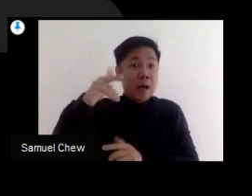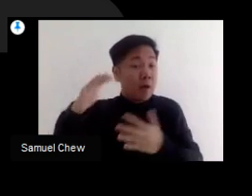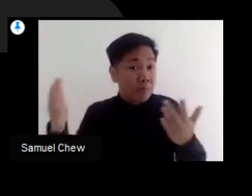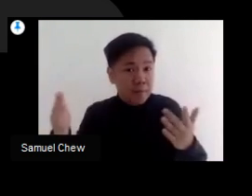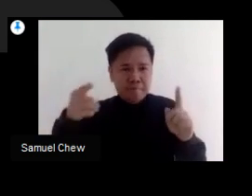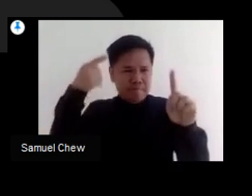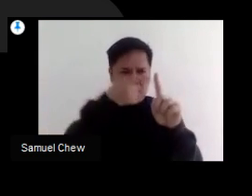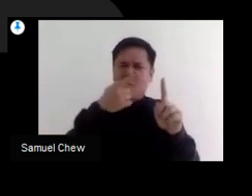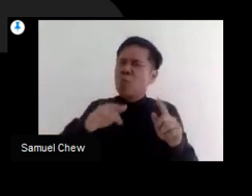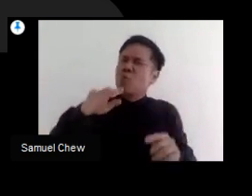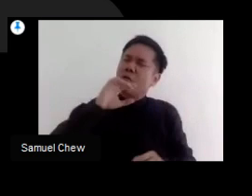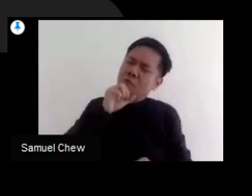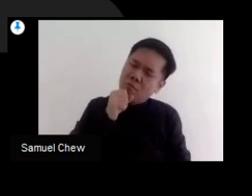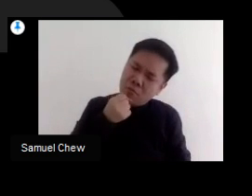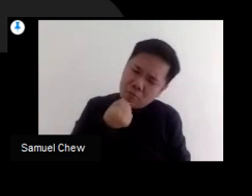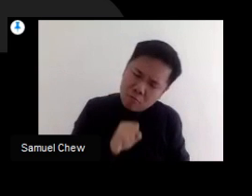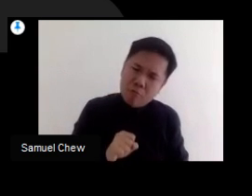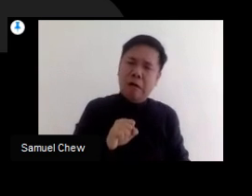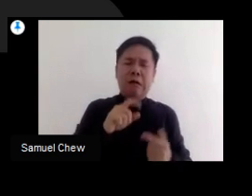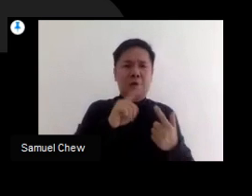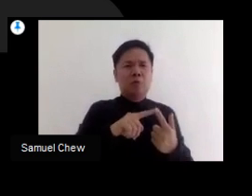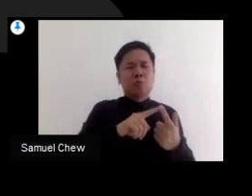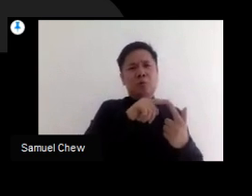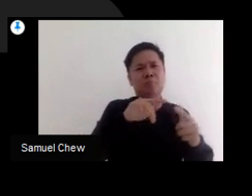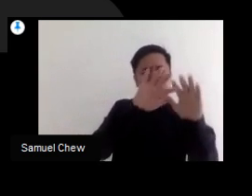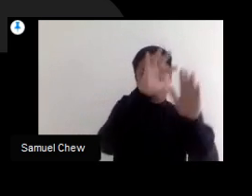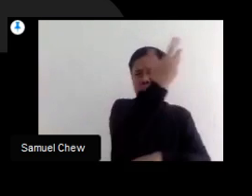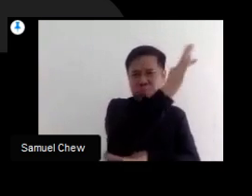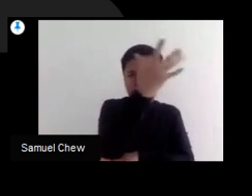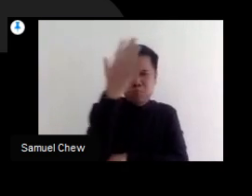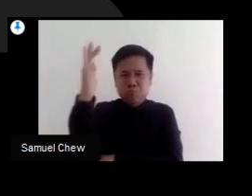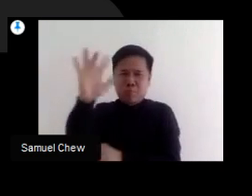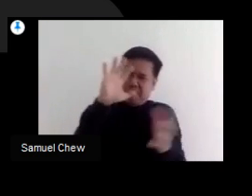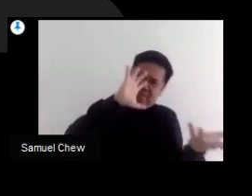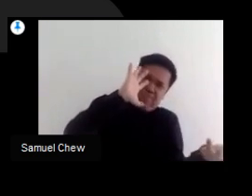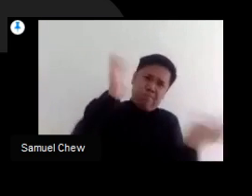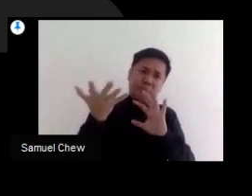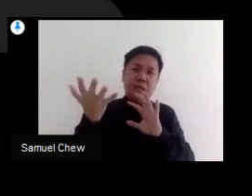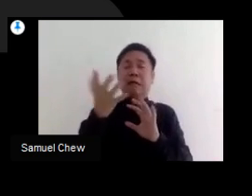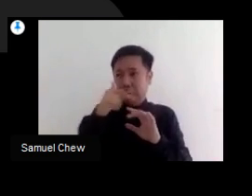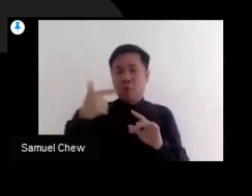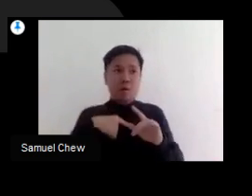aging, environmental and disaster risk, and unemployed, which need to be